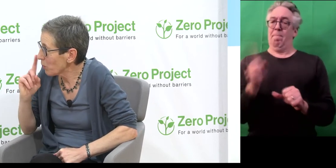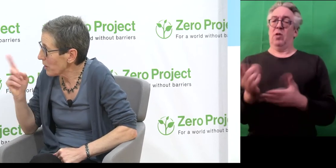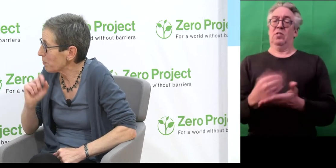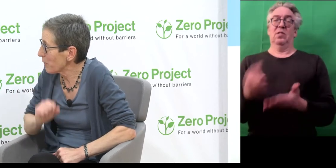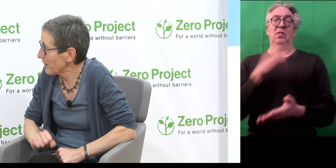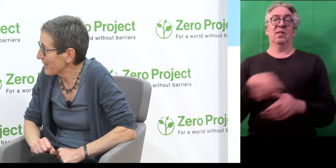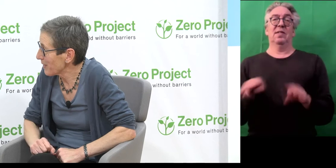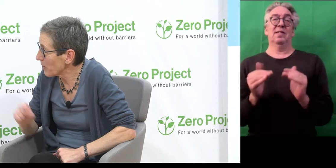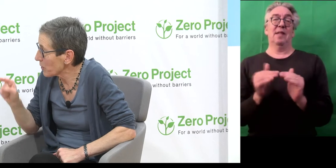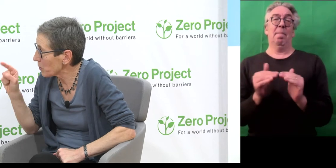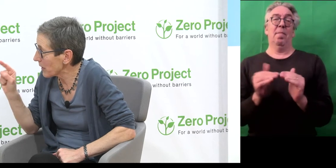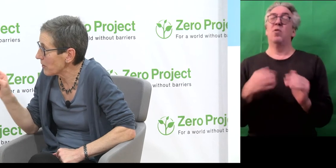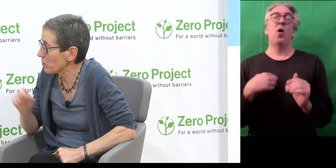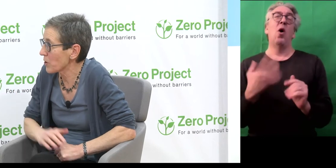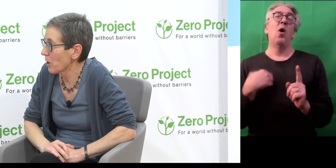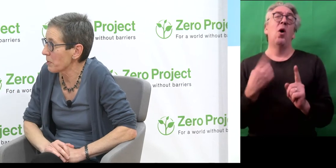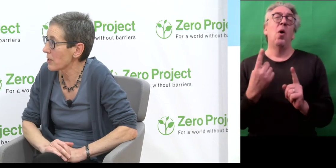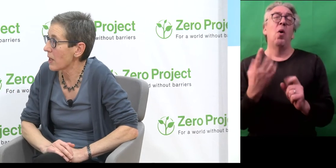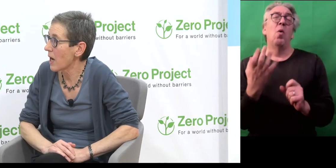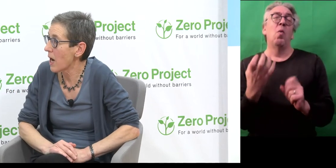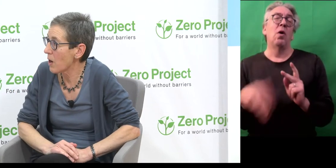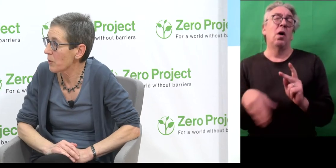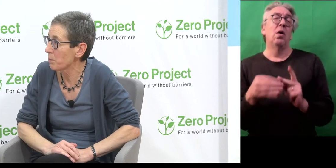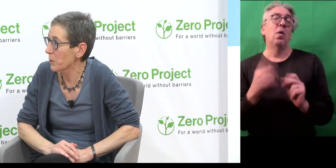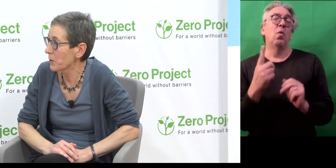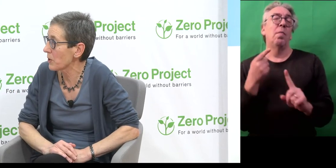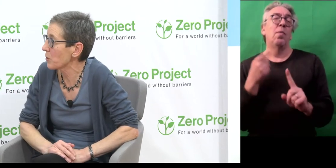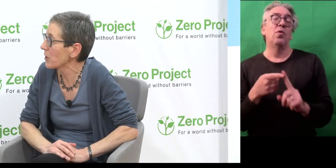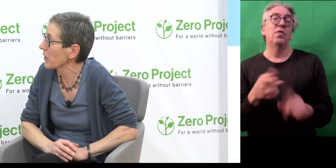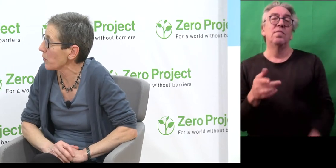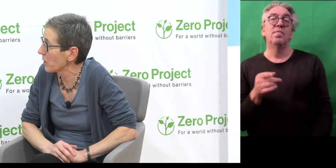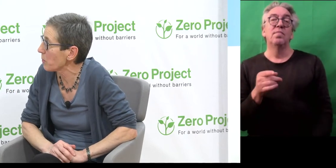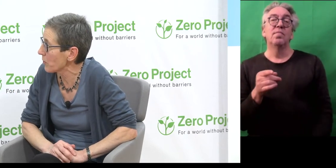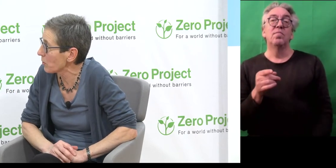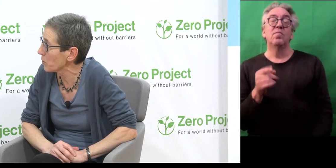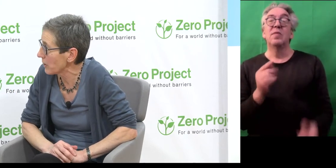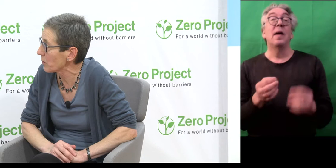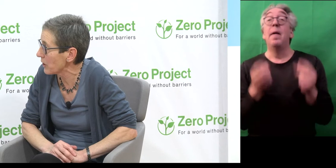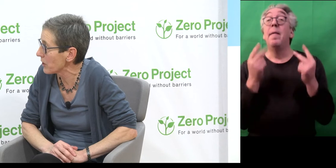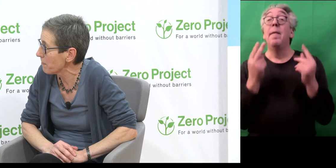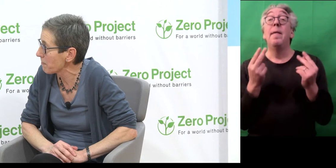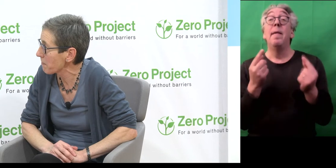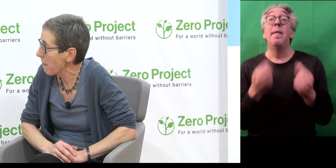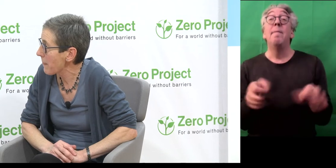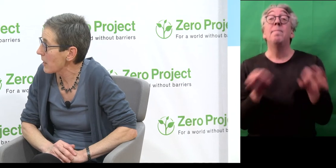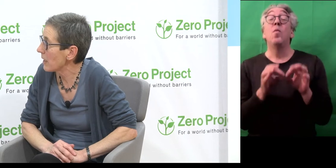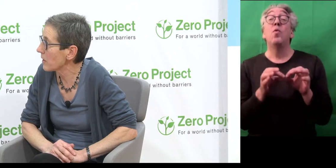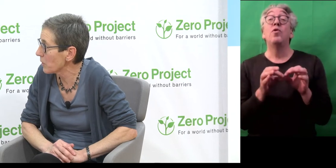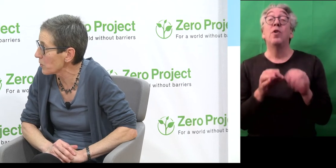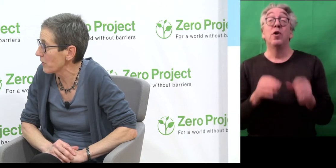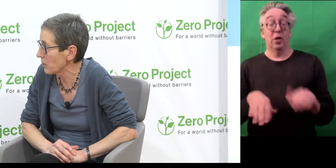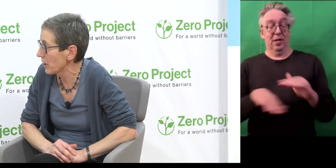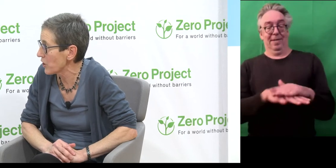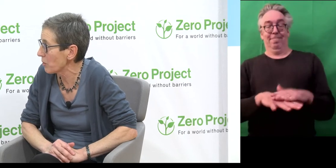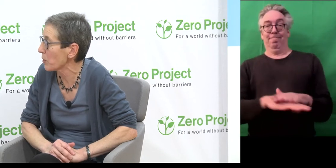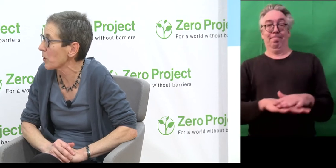add one point in order to get to a job is how important it is to start early with good education and